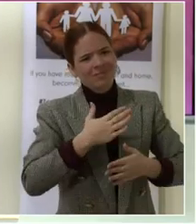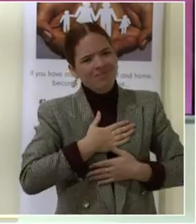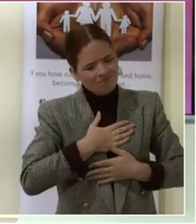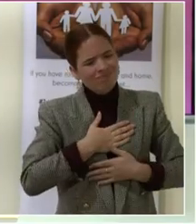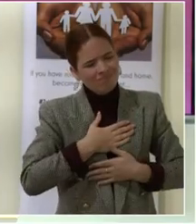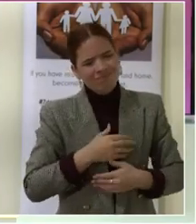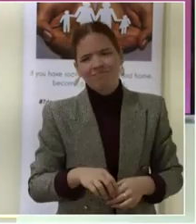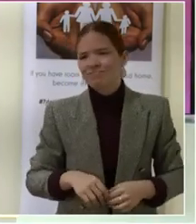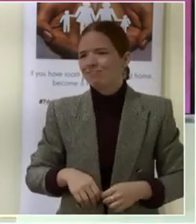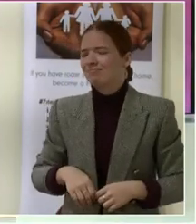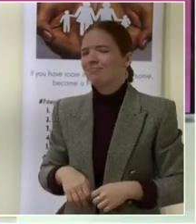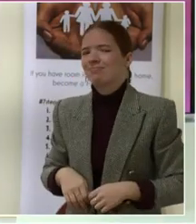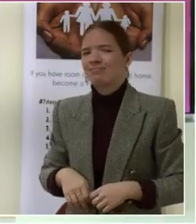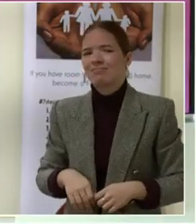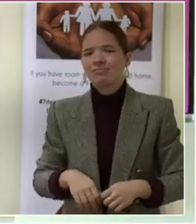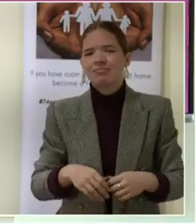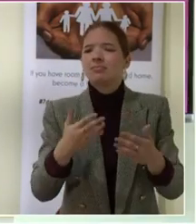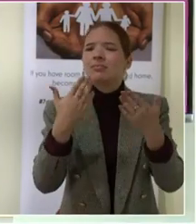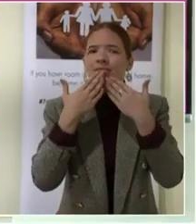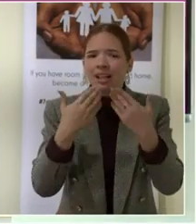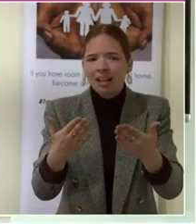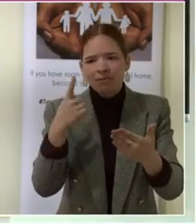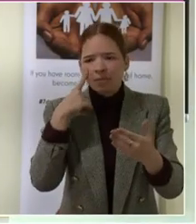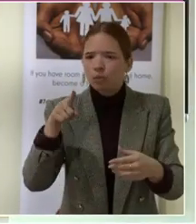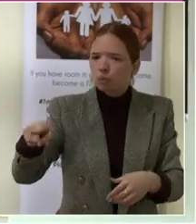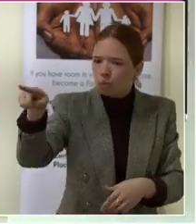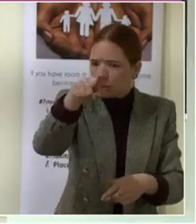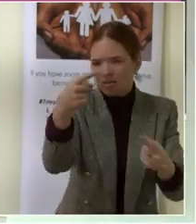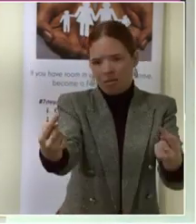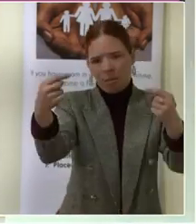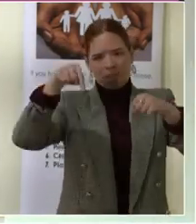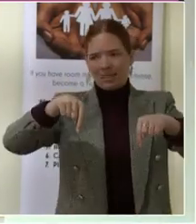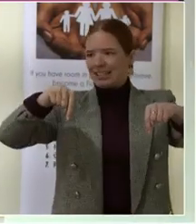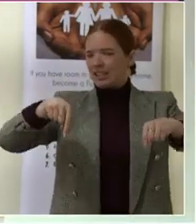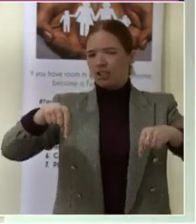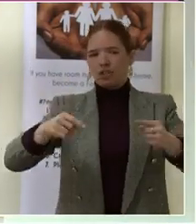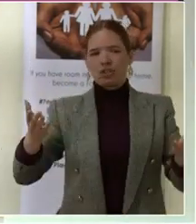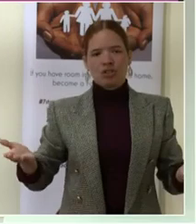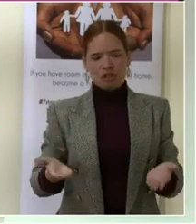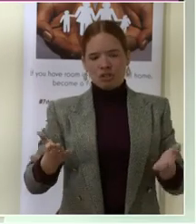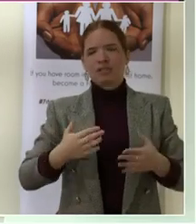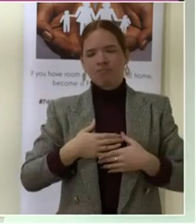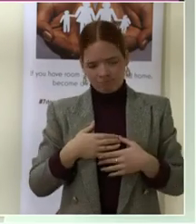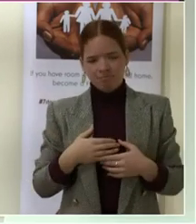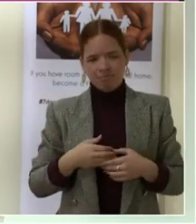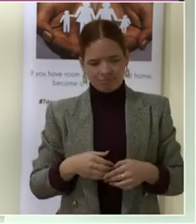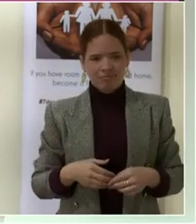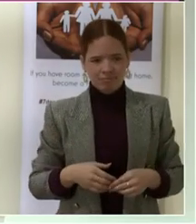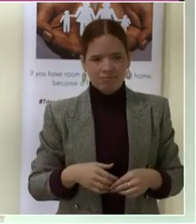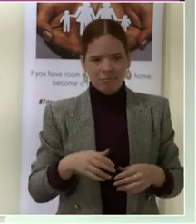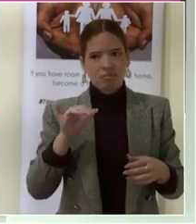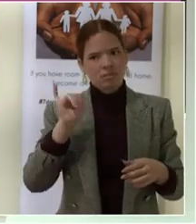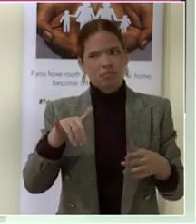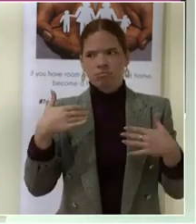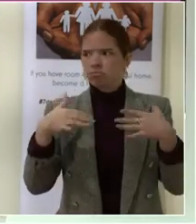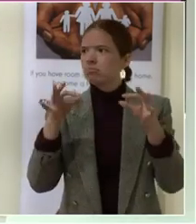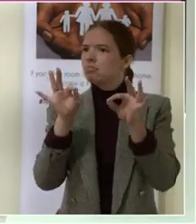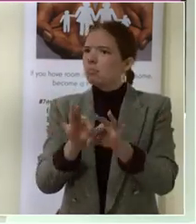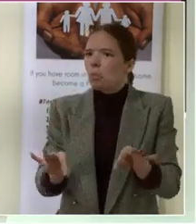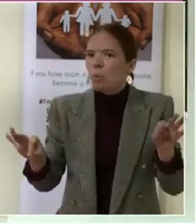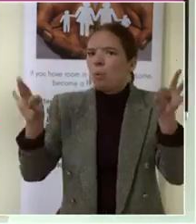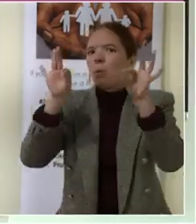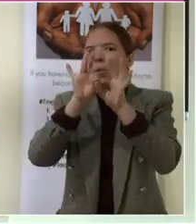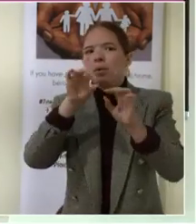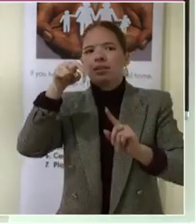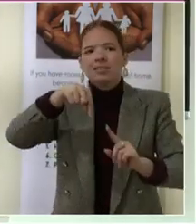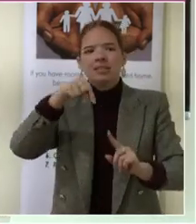I want to thank you all for being here as well. It is important that we hear from our